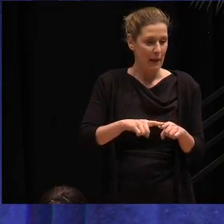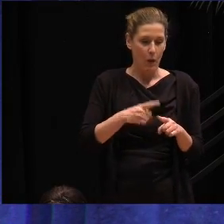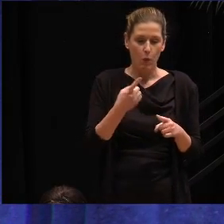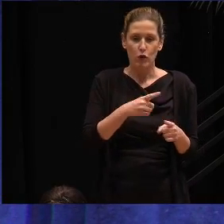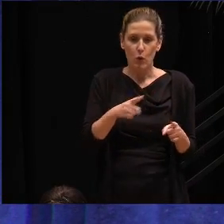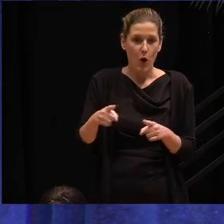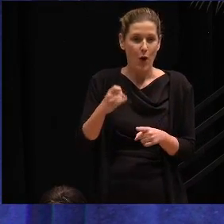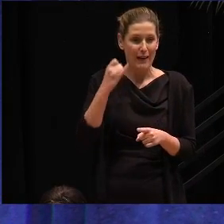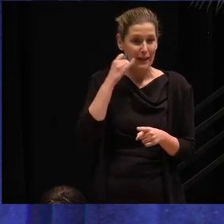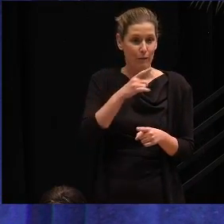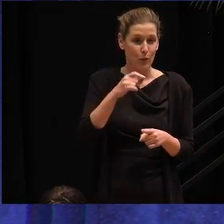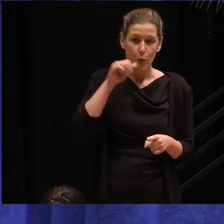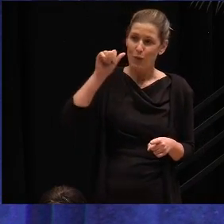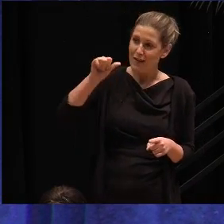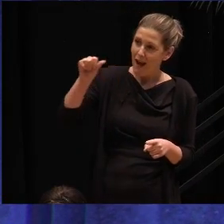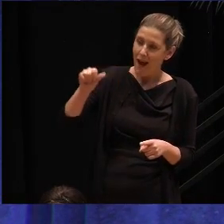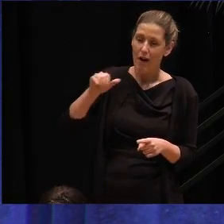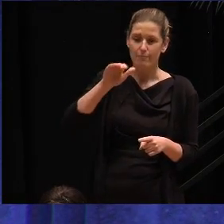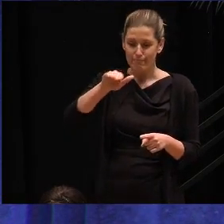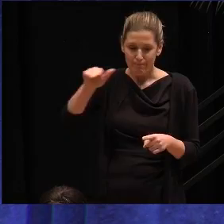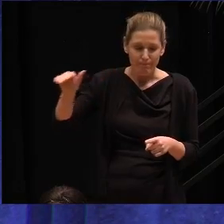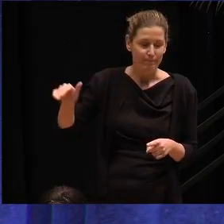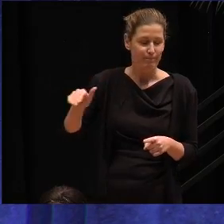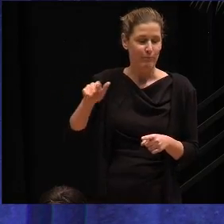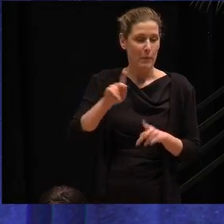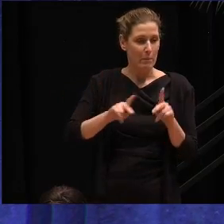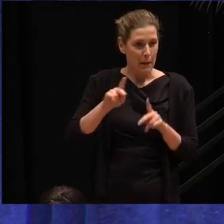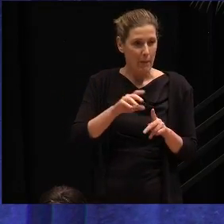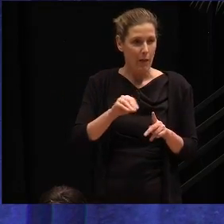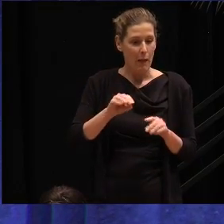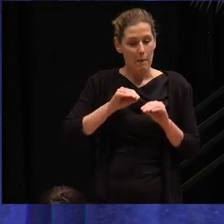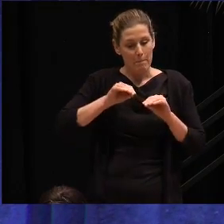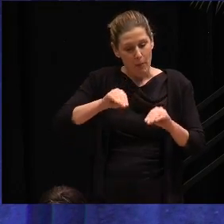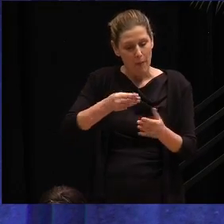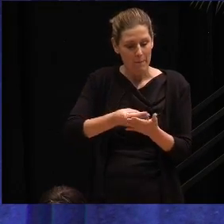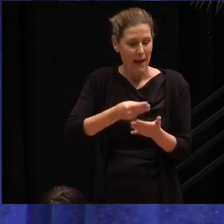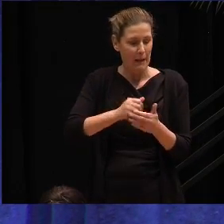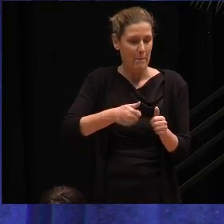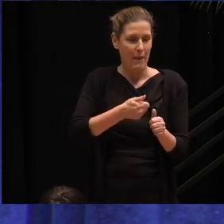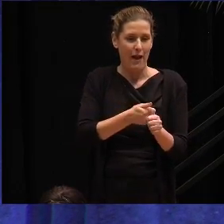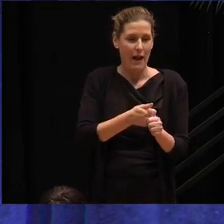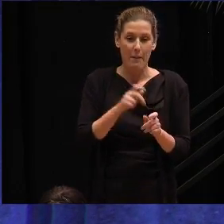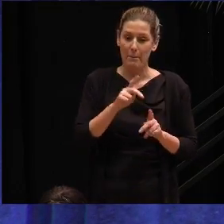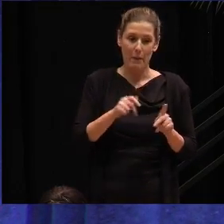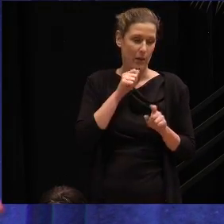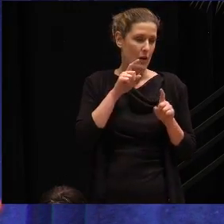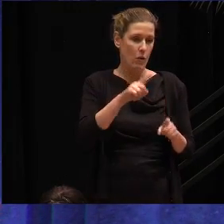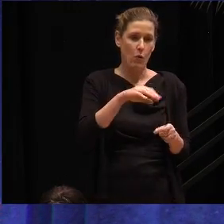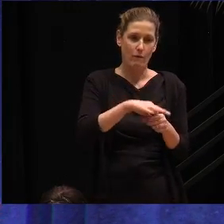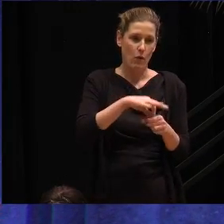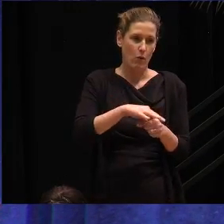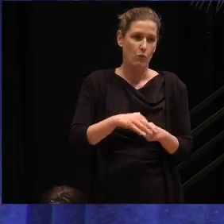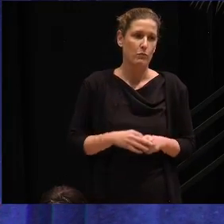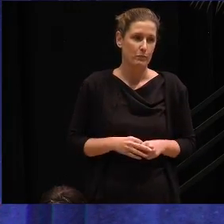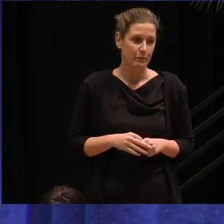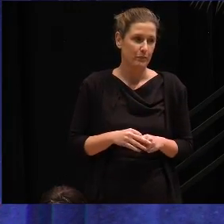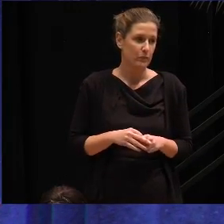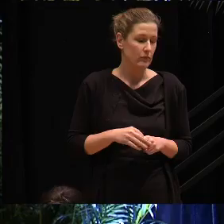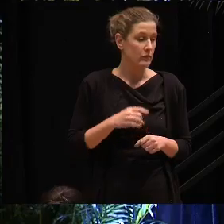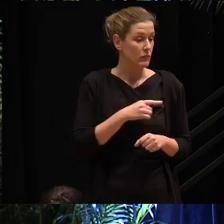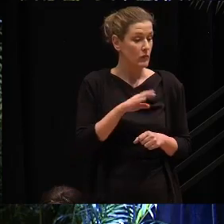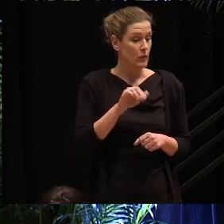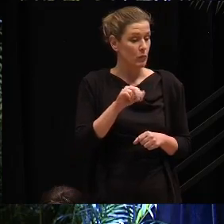don't knock those doors, if you don't remind those people and put the money into that, people aren't going to turn out. Brandon Bell, are you